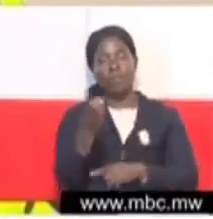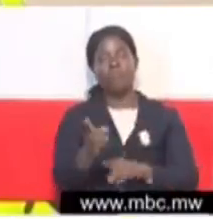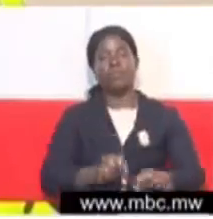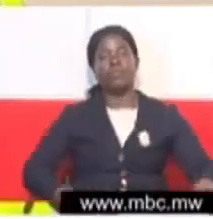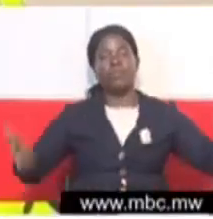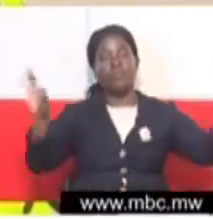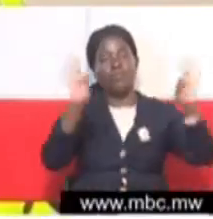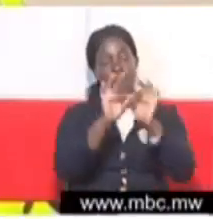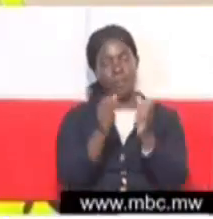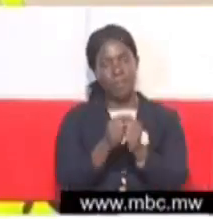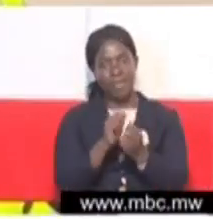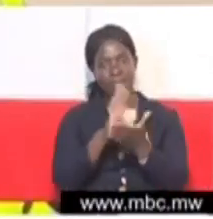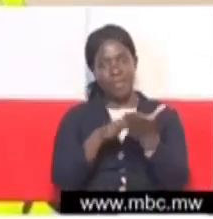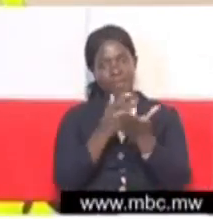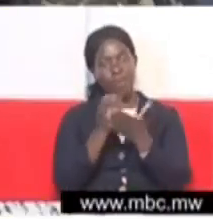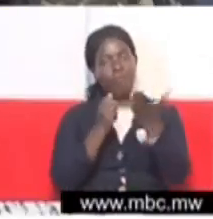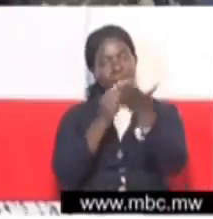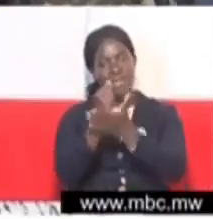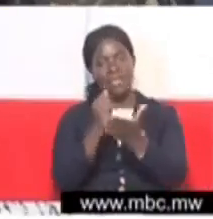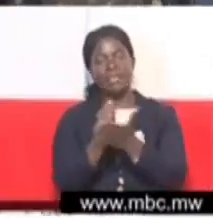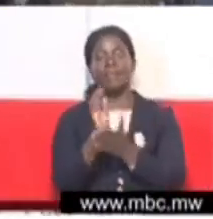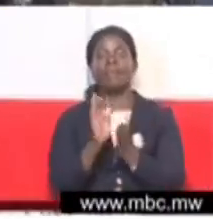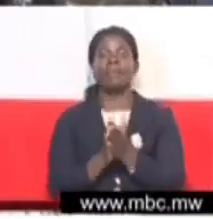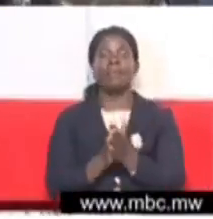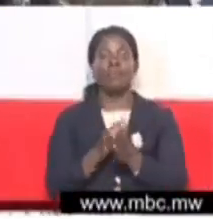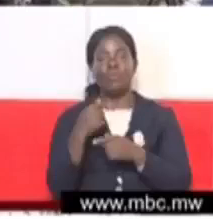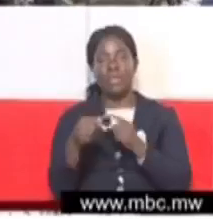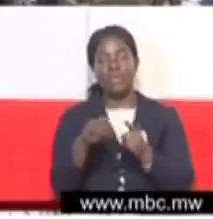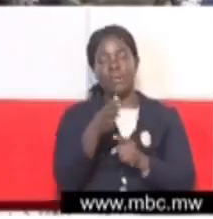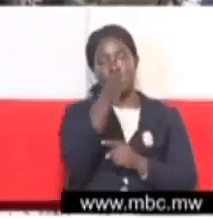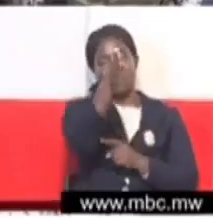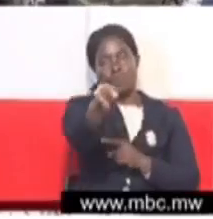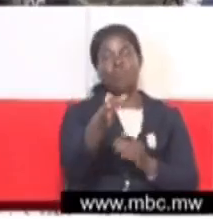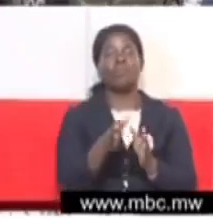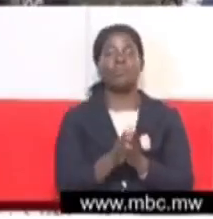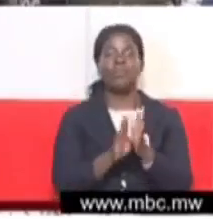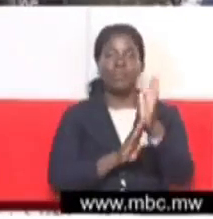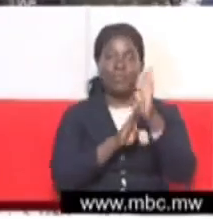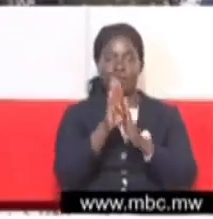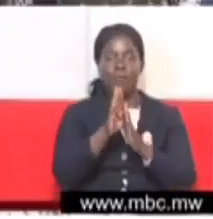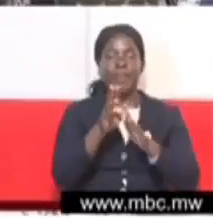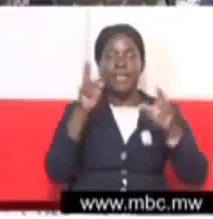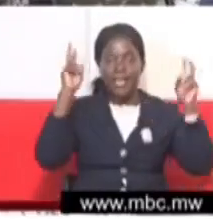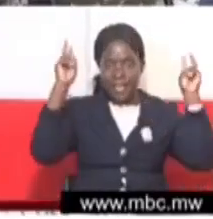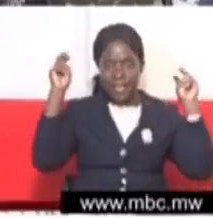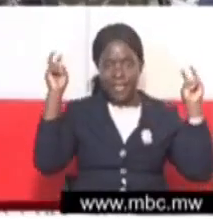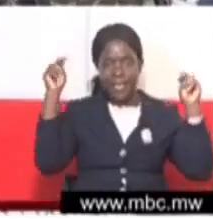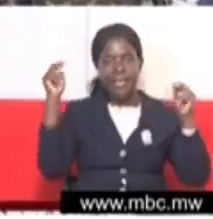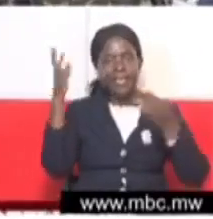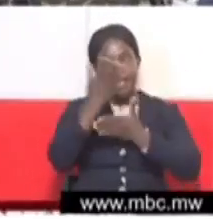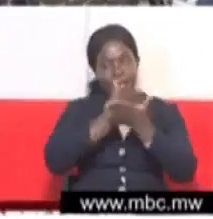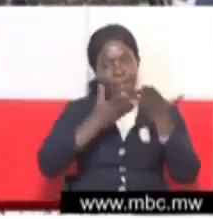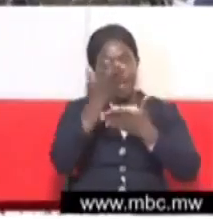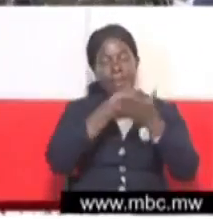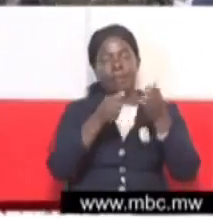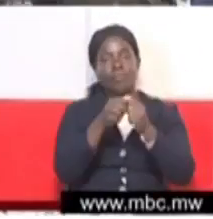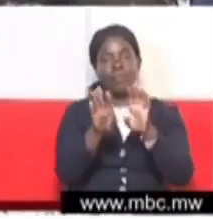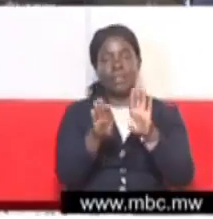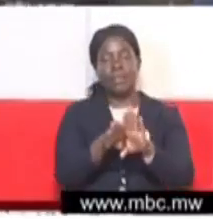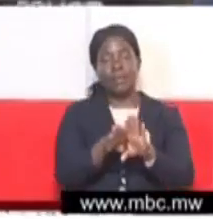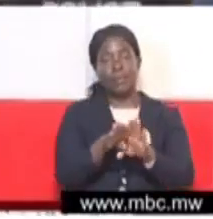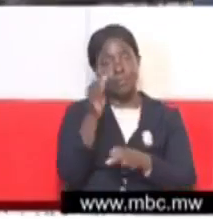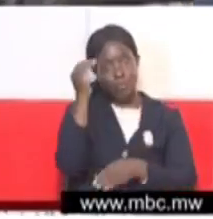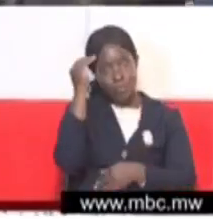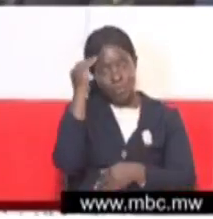in advancing its development agenda. Issues that we will discuss bilaterally, but you already know